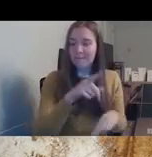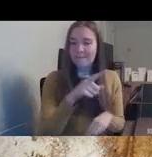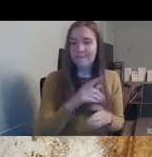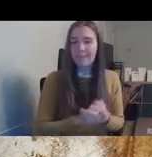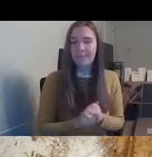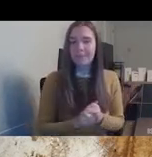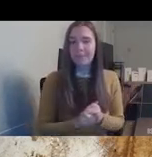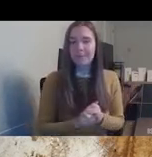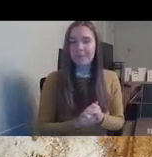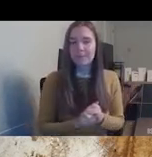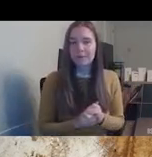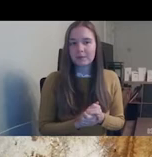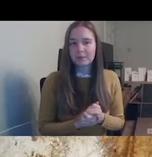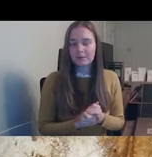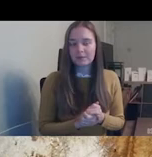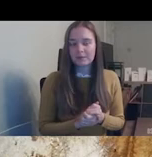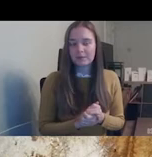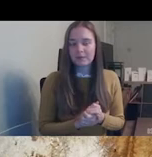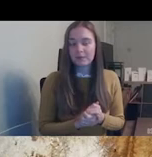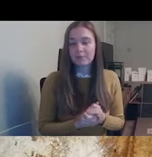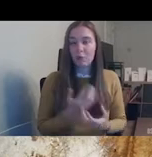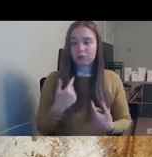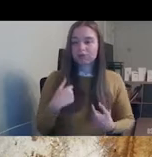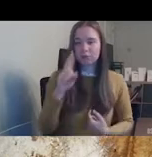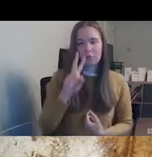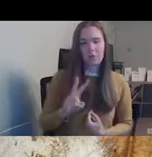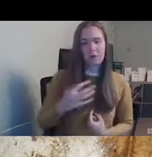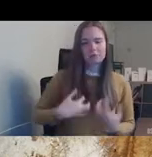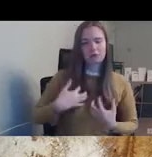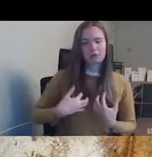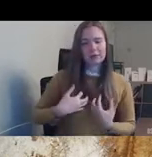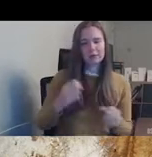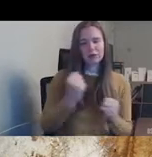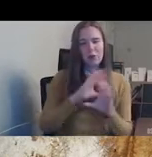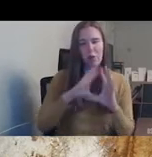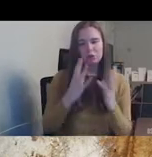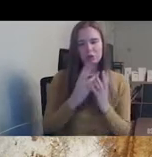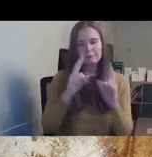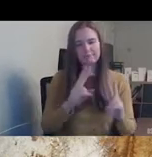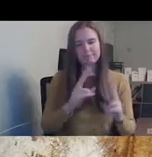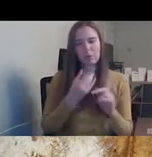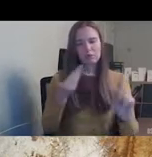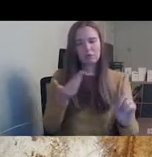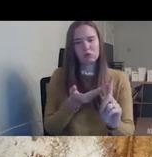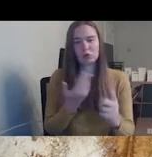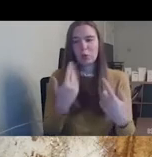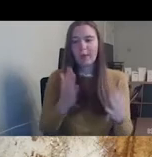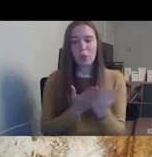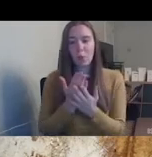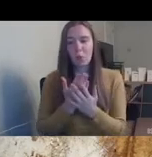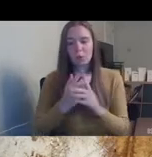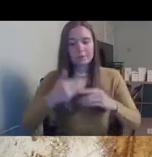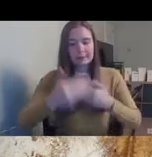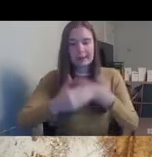who seems to take an interest in, in the sort of geological approach. So we went through many stages of choosing the stones